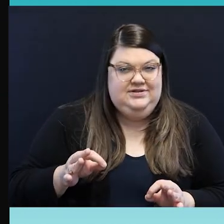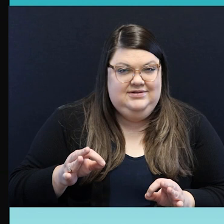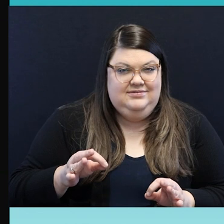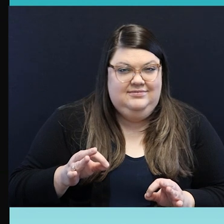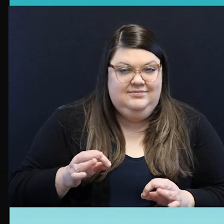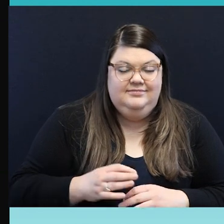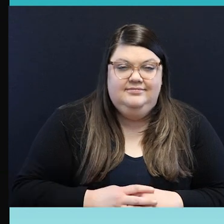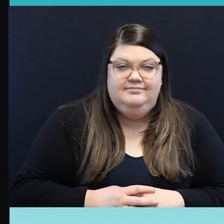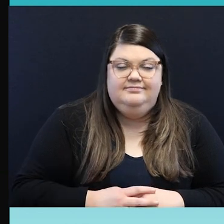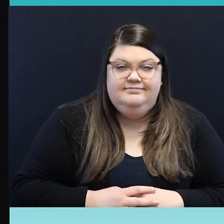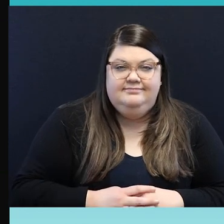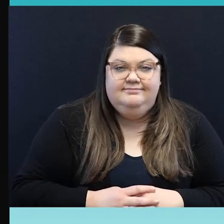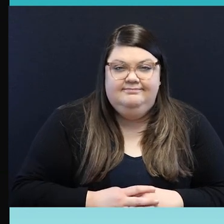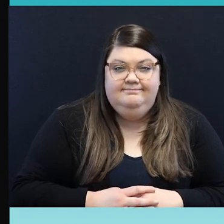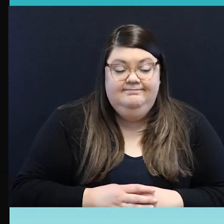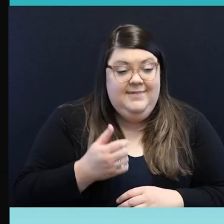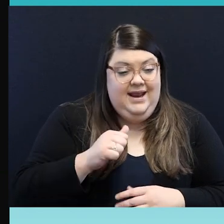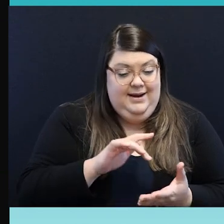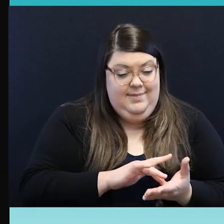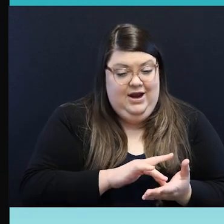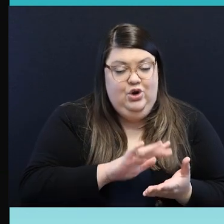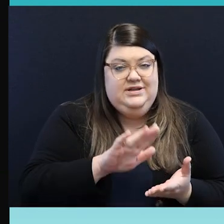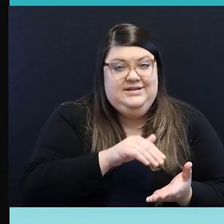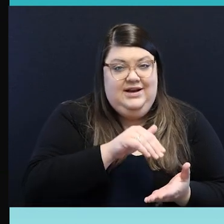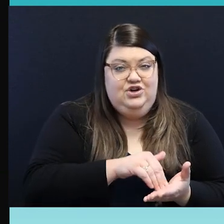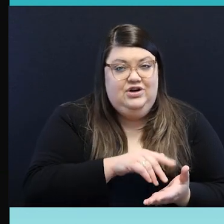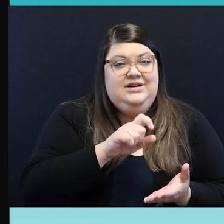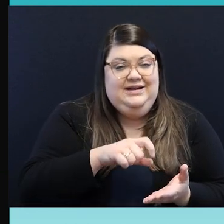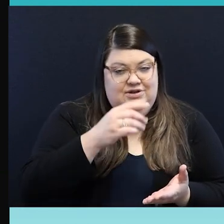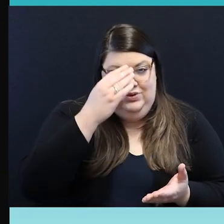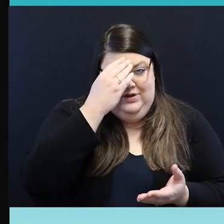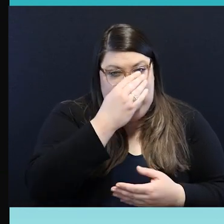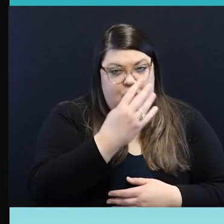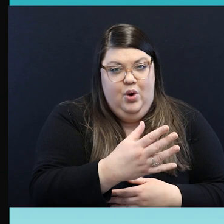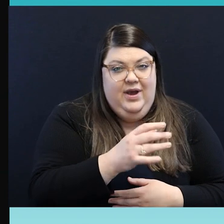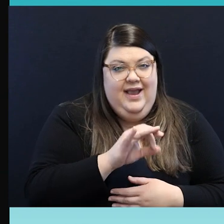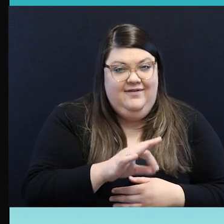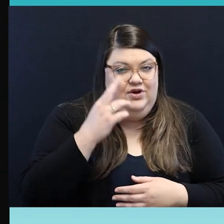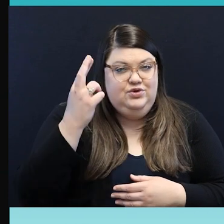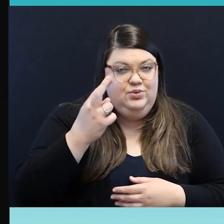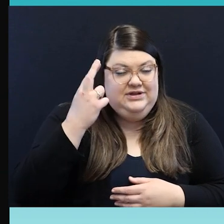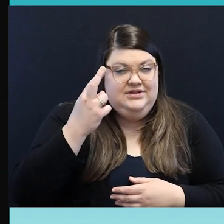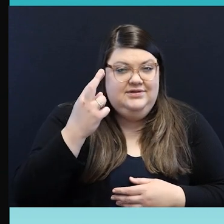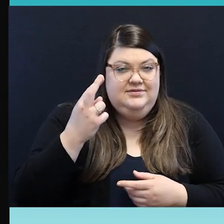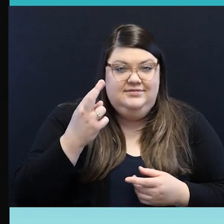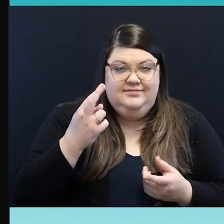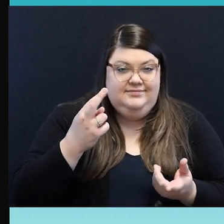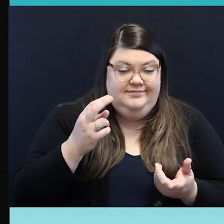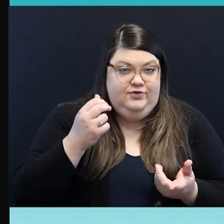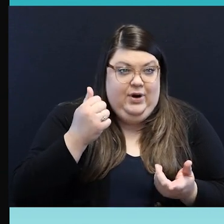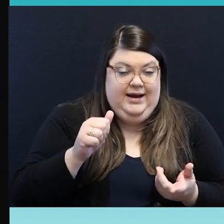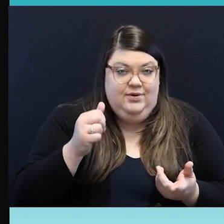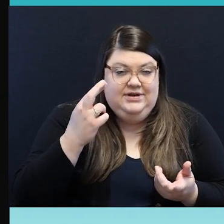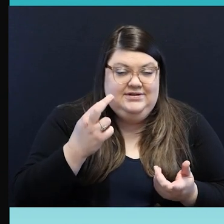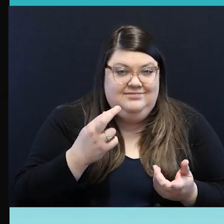Any medical center does need to let you know if there is a reason for any that they would not be able to